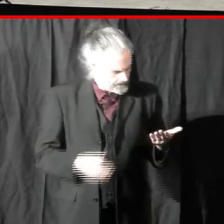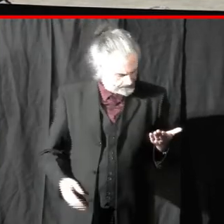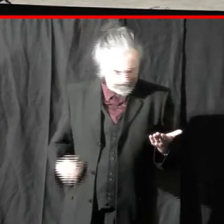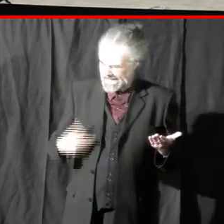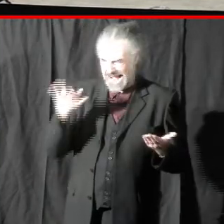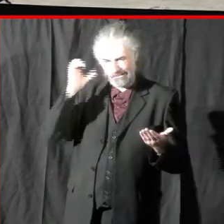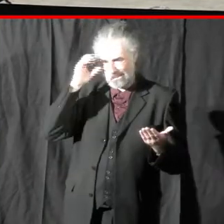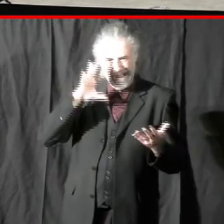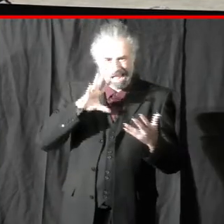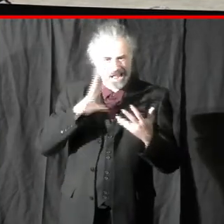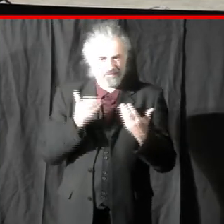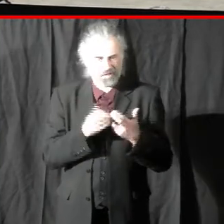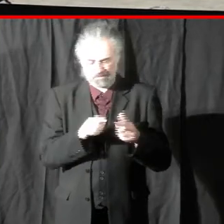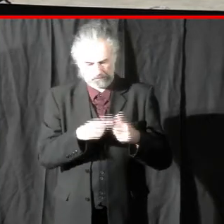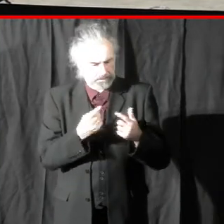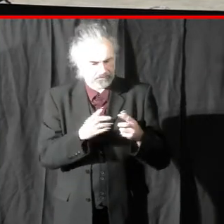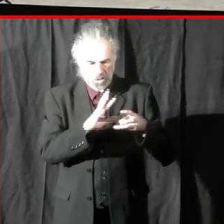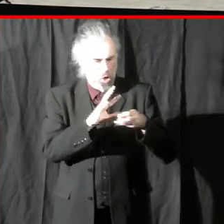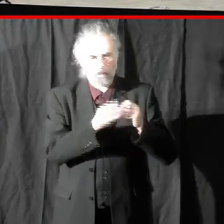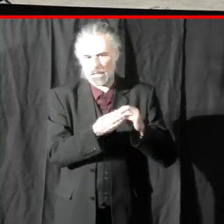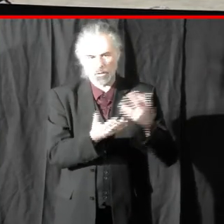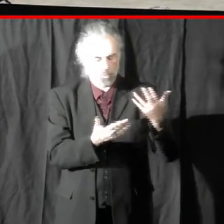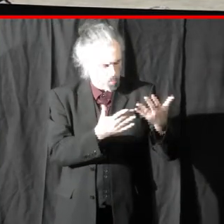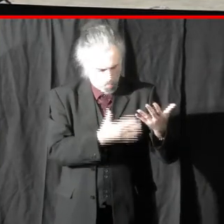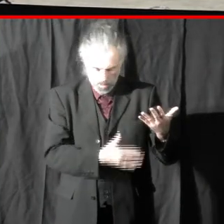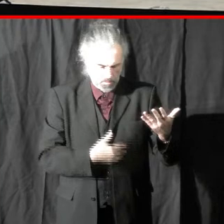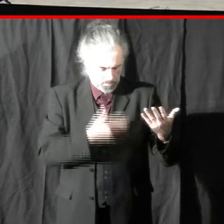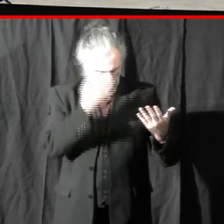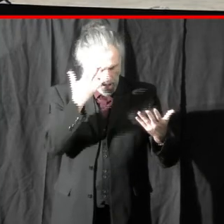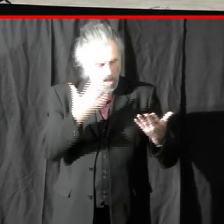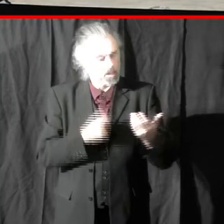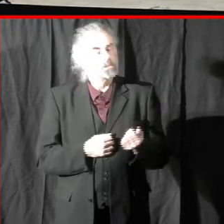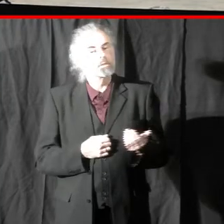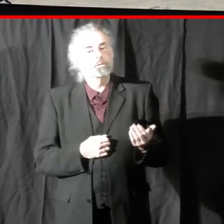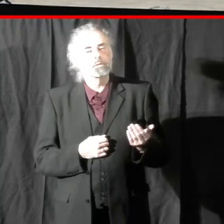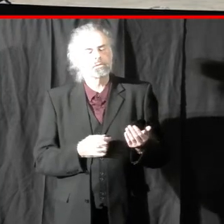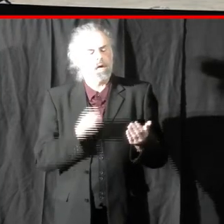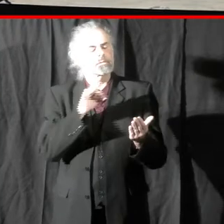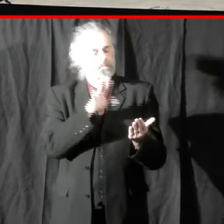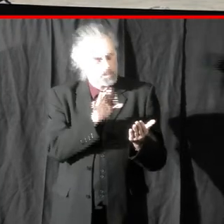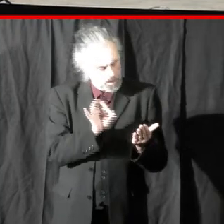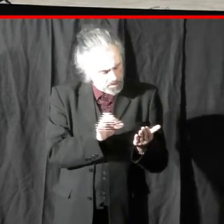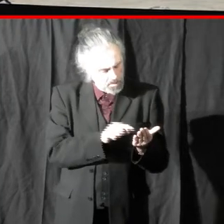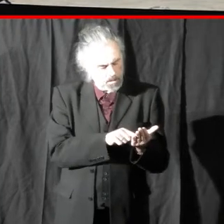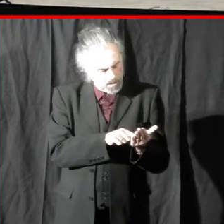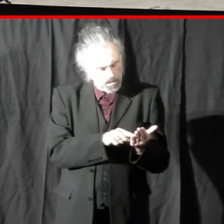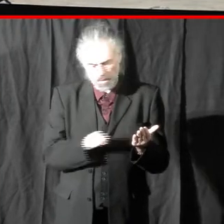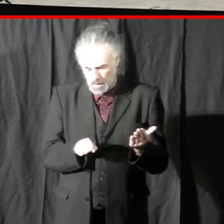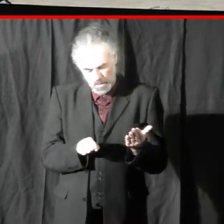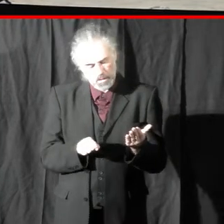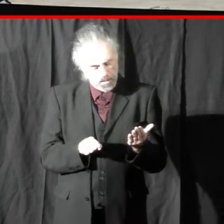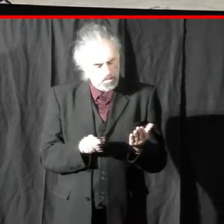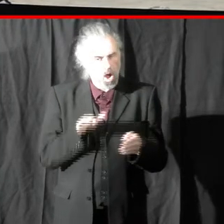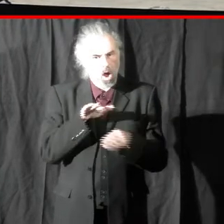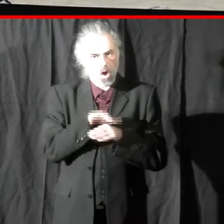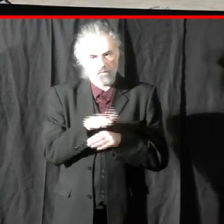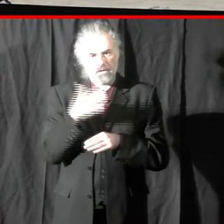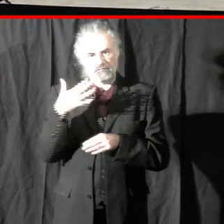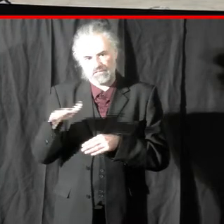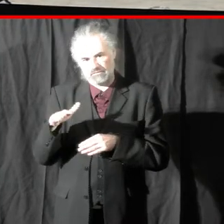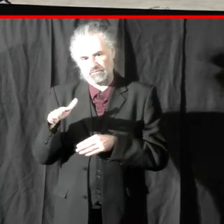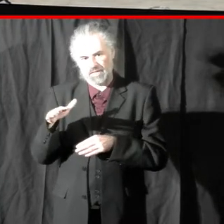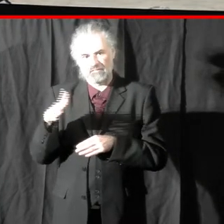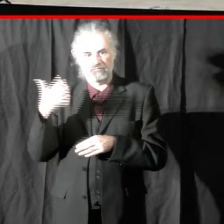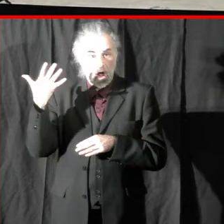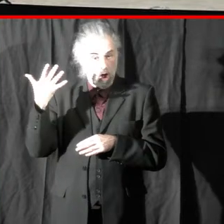every permutation and combination. But look, so we got 10% with over 55 degrees